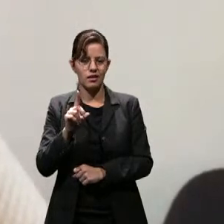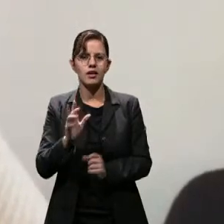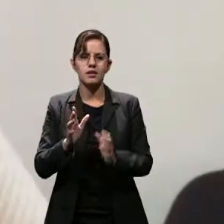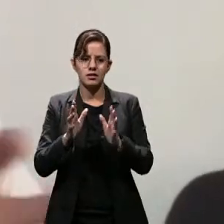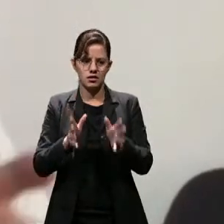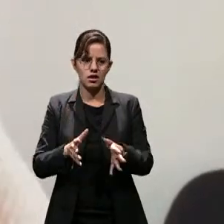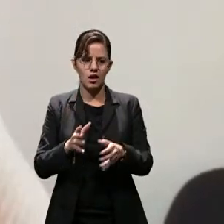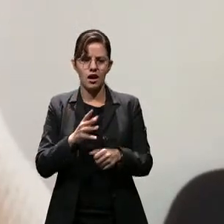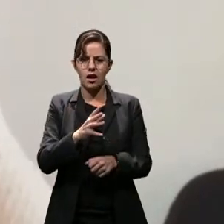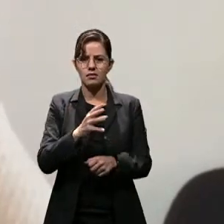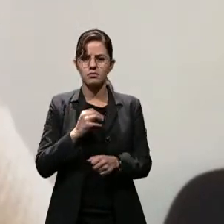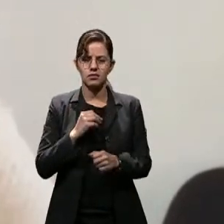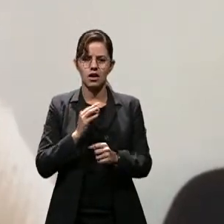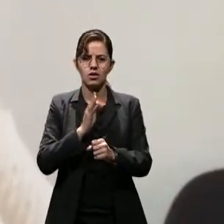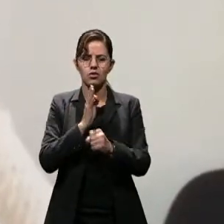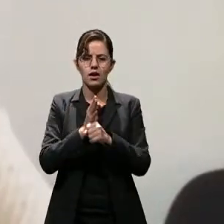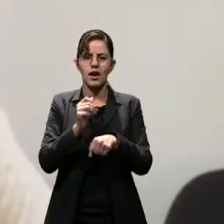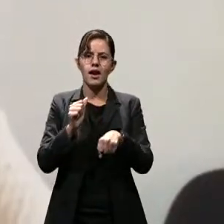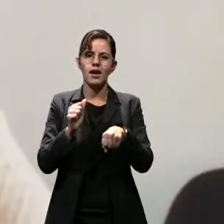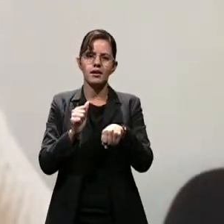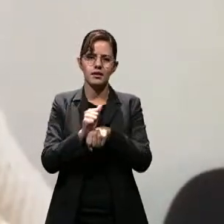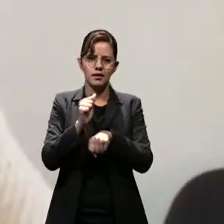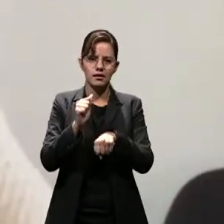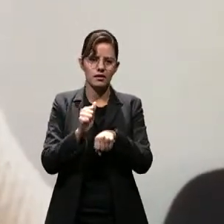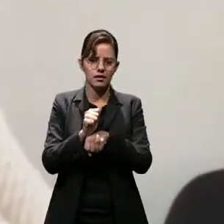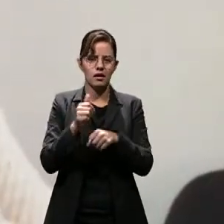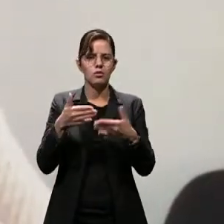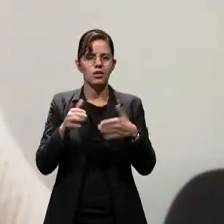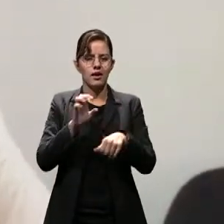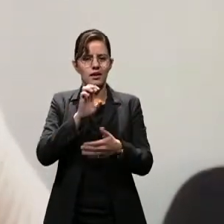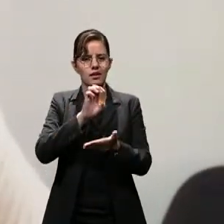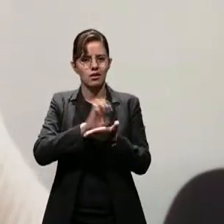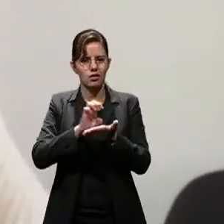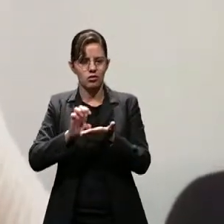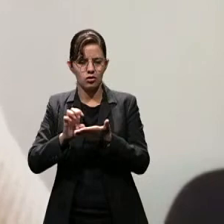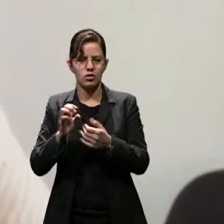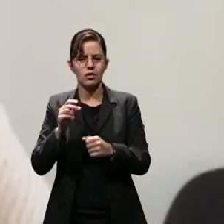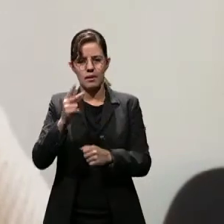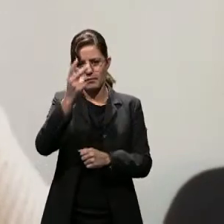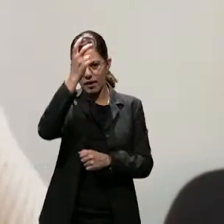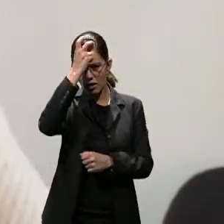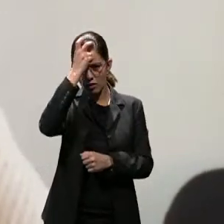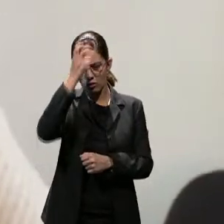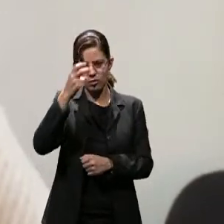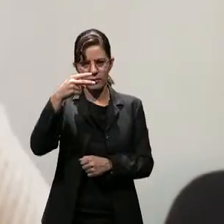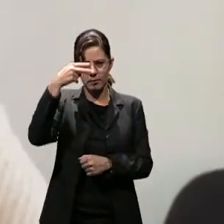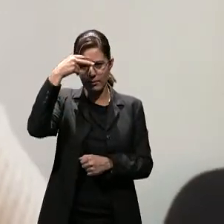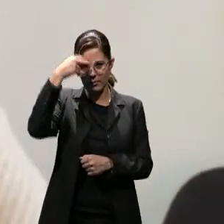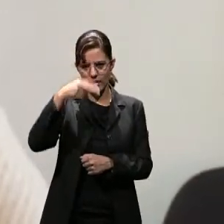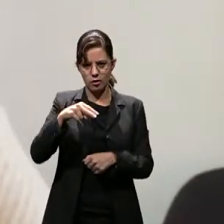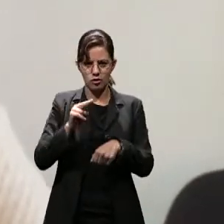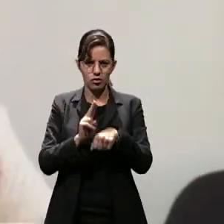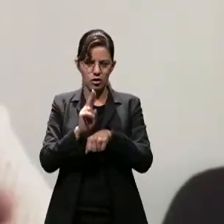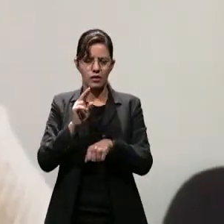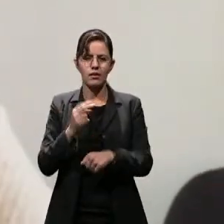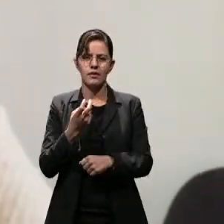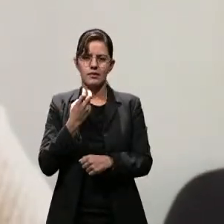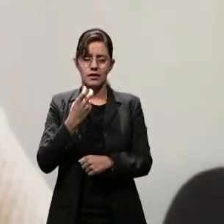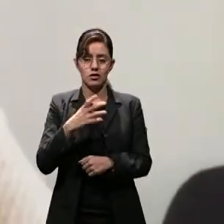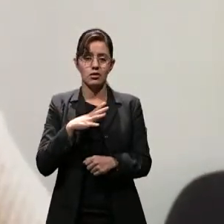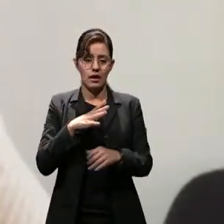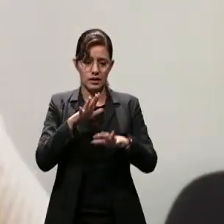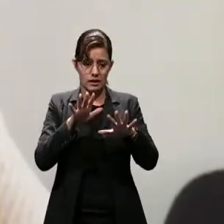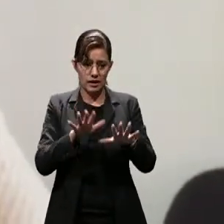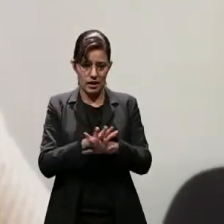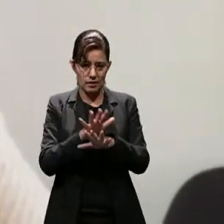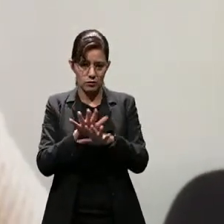the candidacies. We have Argentina, Bolivia, Costa Rica, Ecuador, Honduras, Mexico. Costa Rica and Peru.